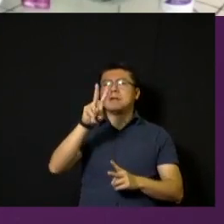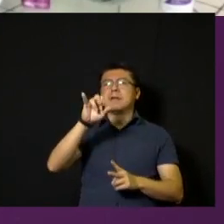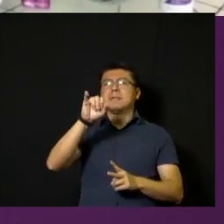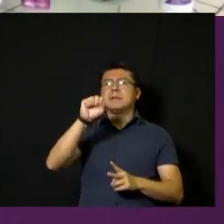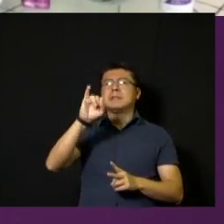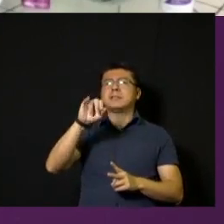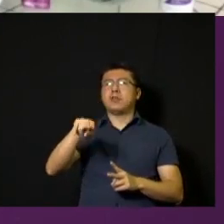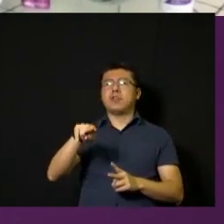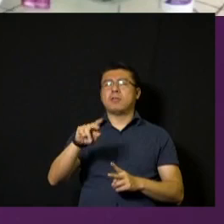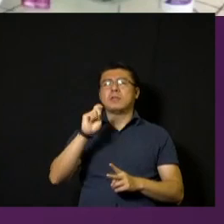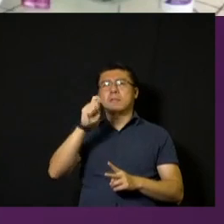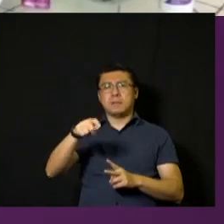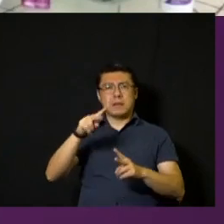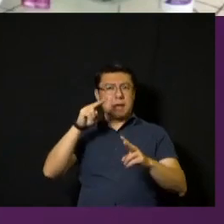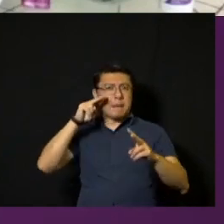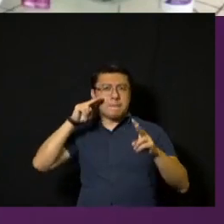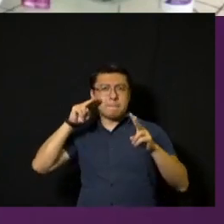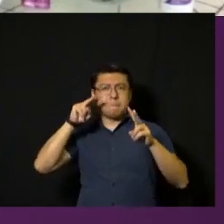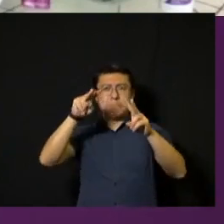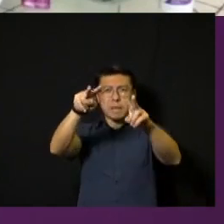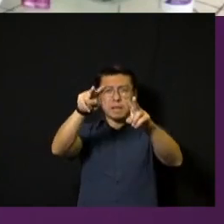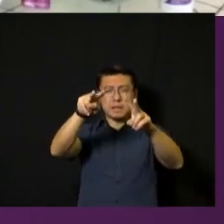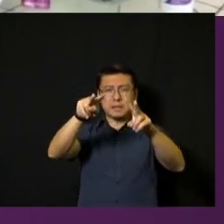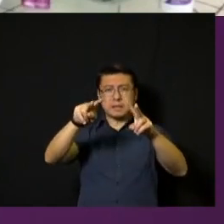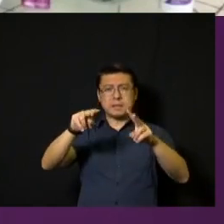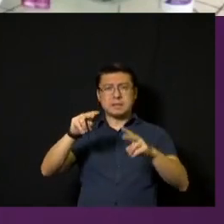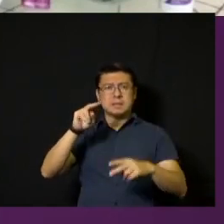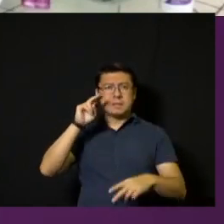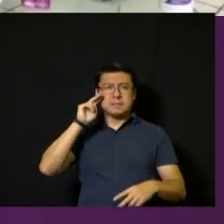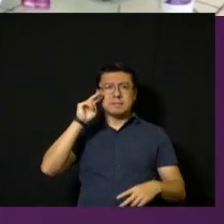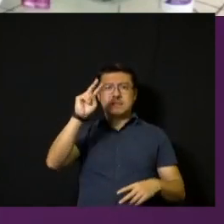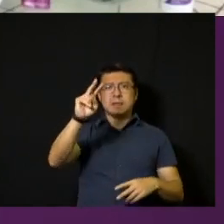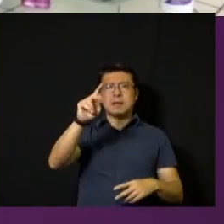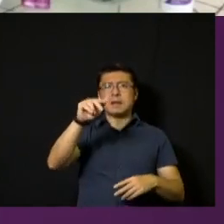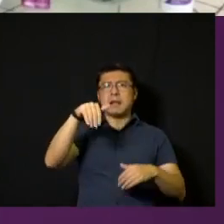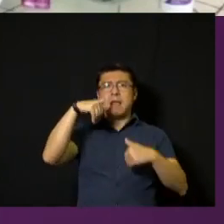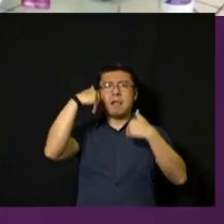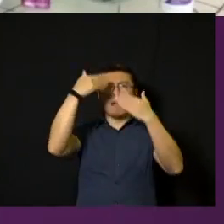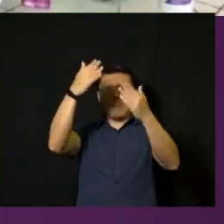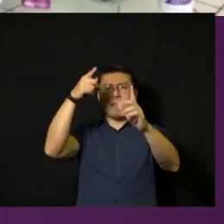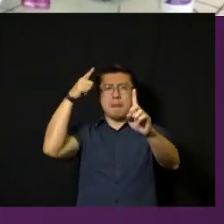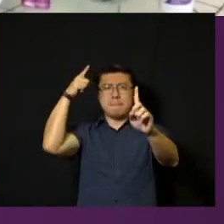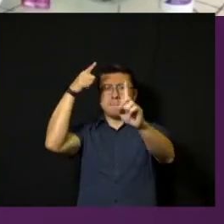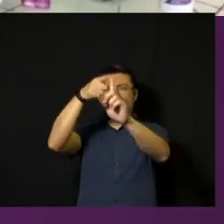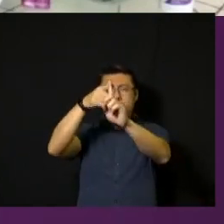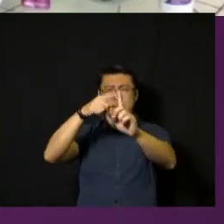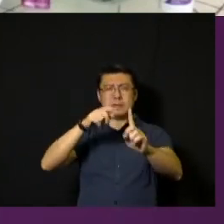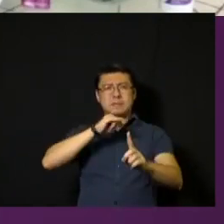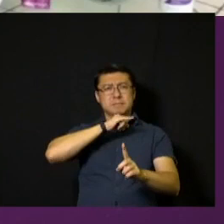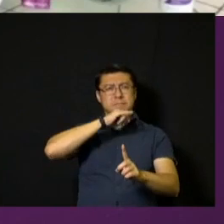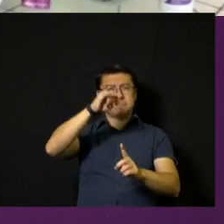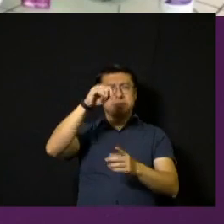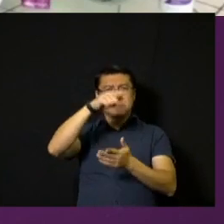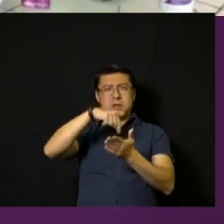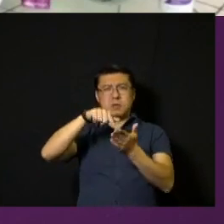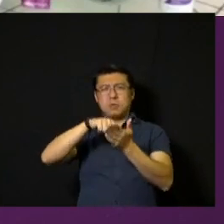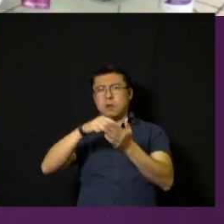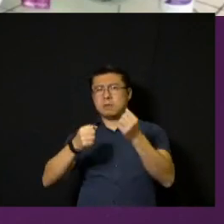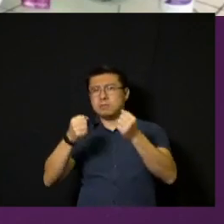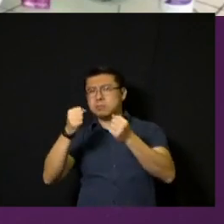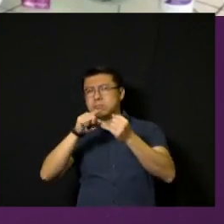word vision is when the fog is gone and you see the place where you will be.